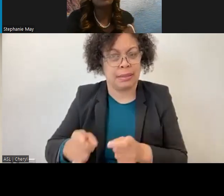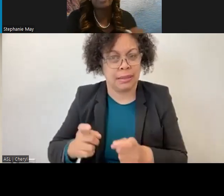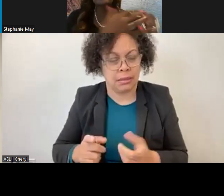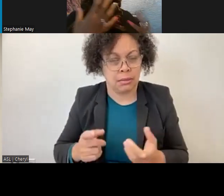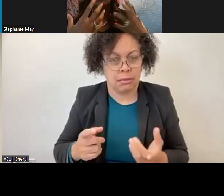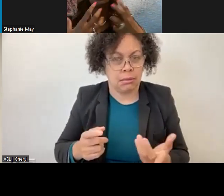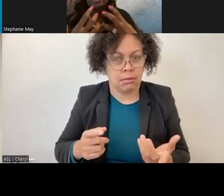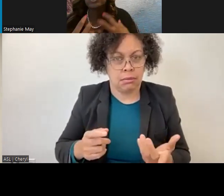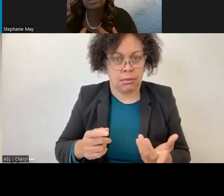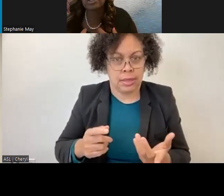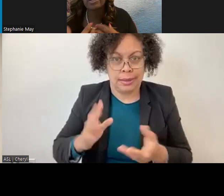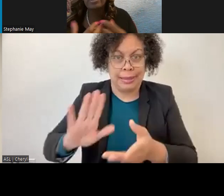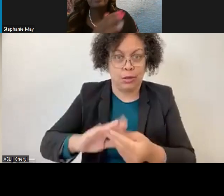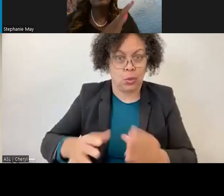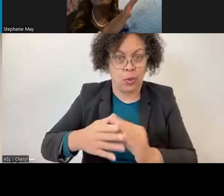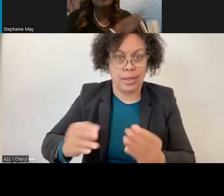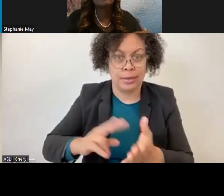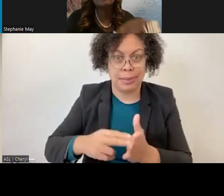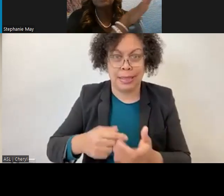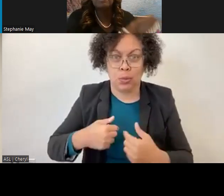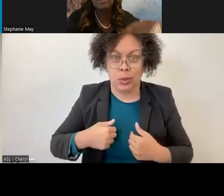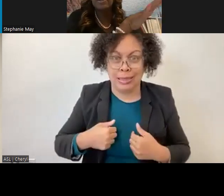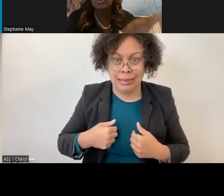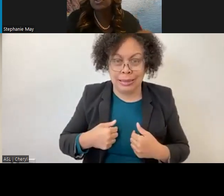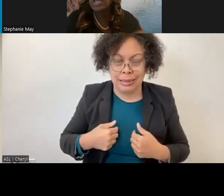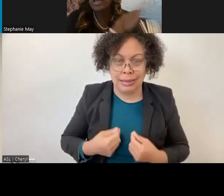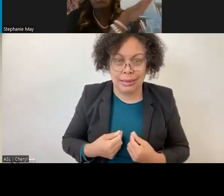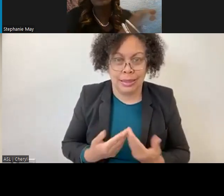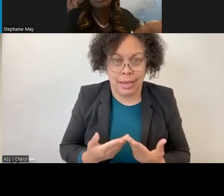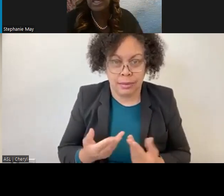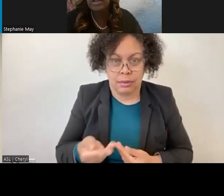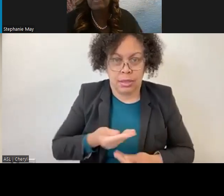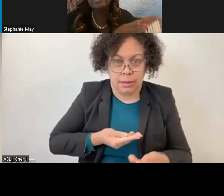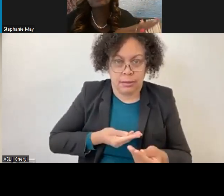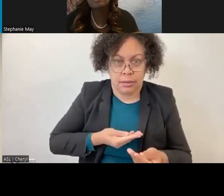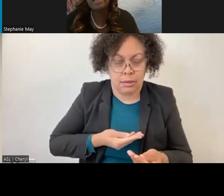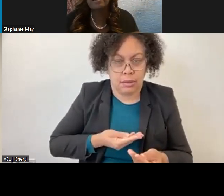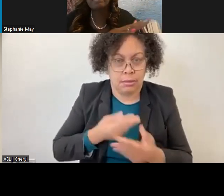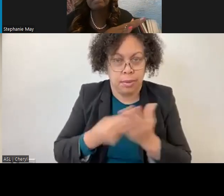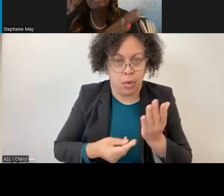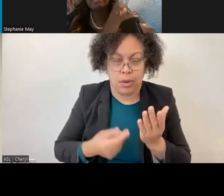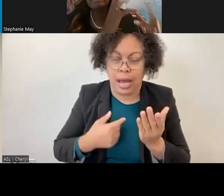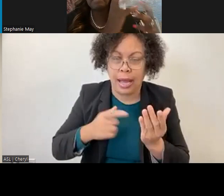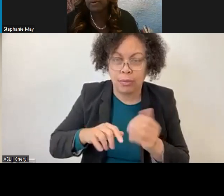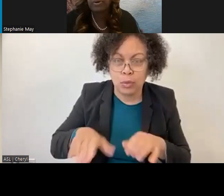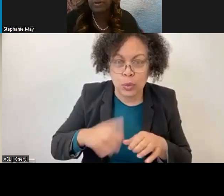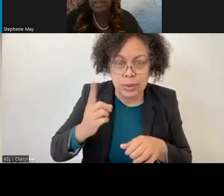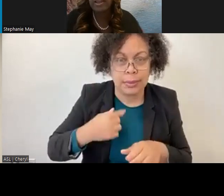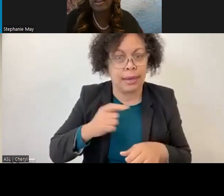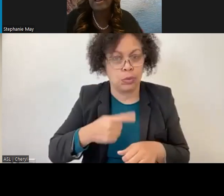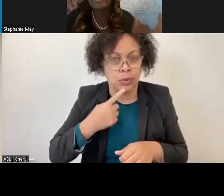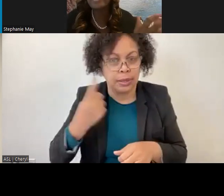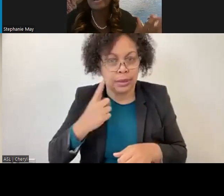that if you're a change agent, there has to be something that you're saying or doing that is going to make it